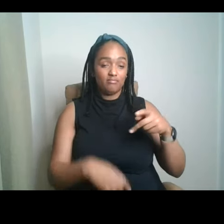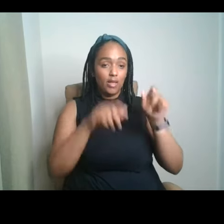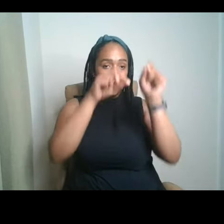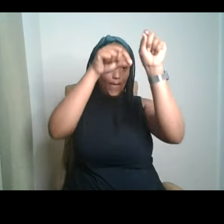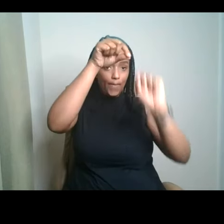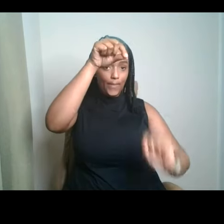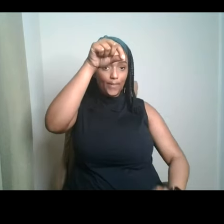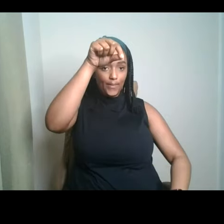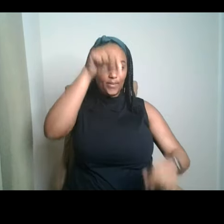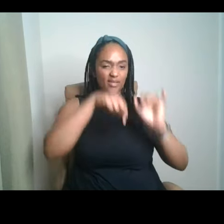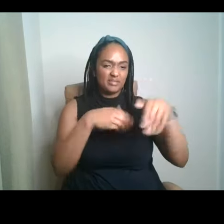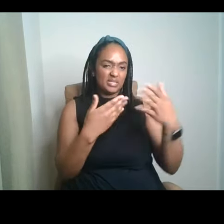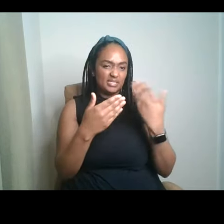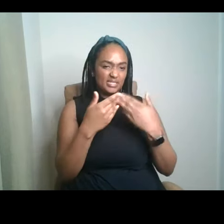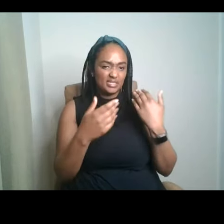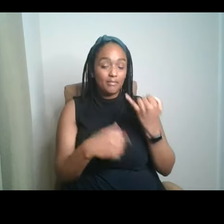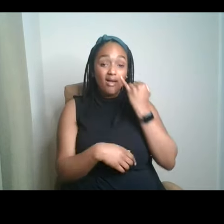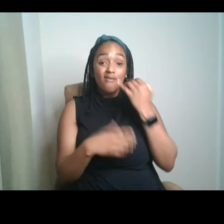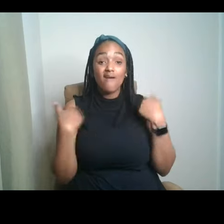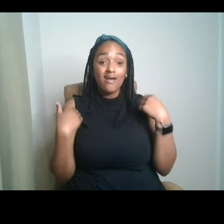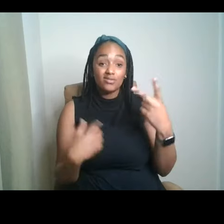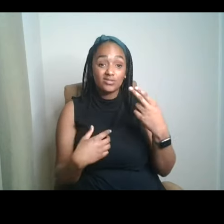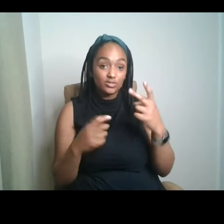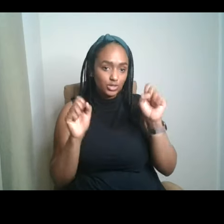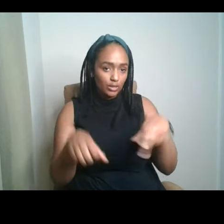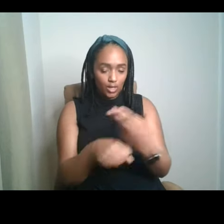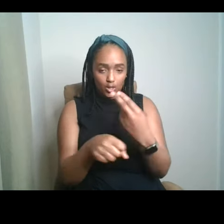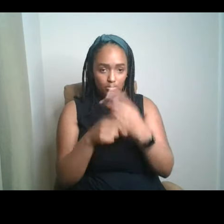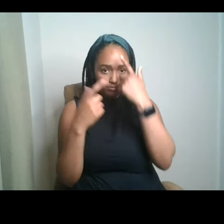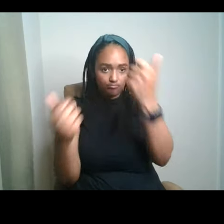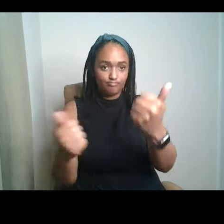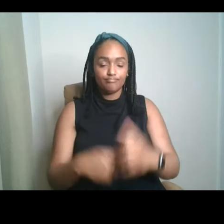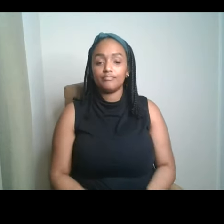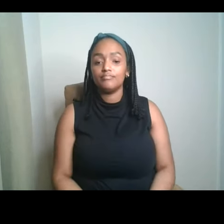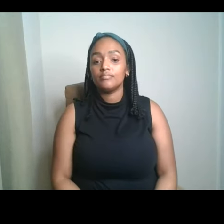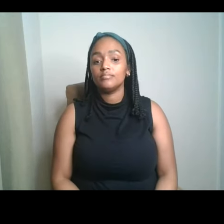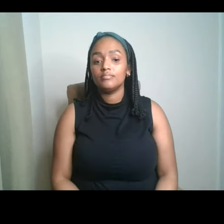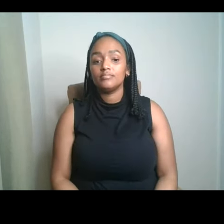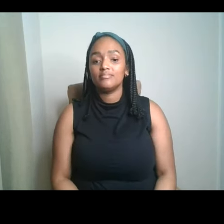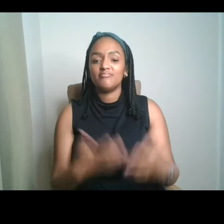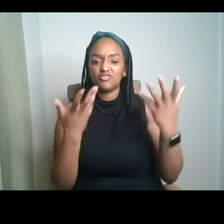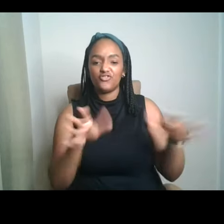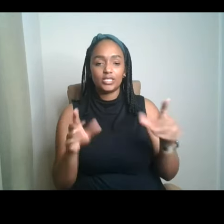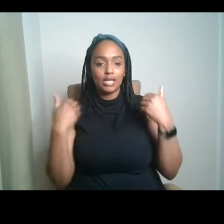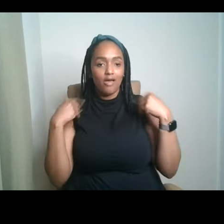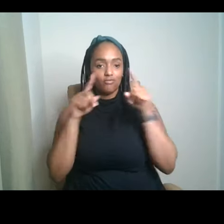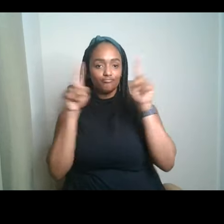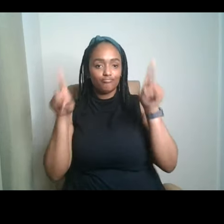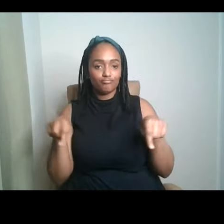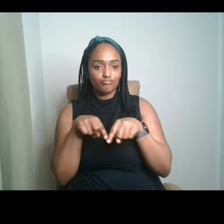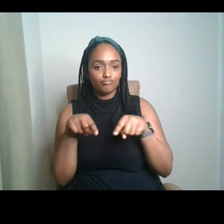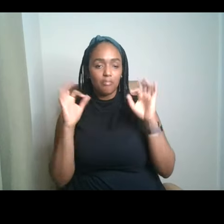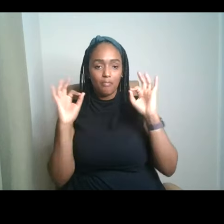me, but you can cut it if you want. Then you end up with a square piece of paper. So the first thing you want